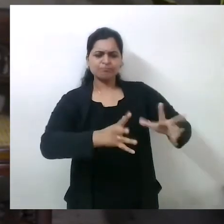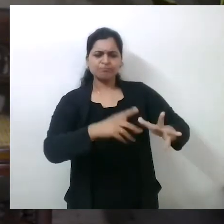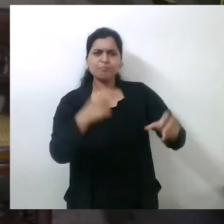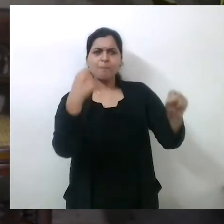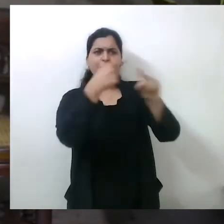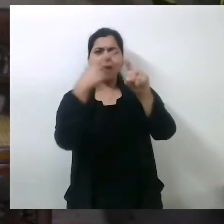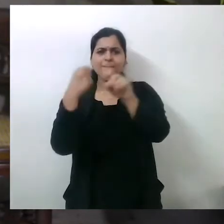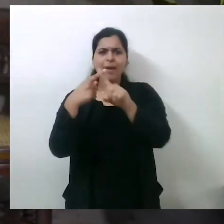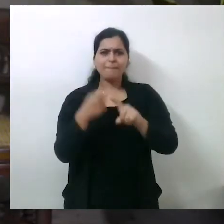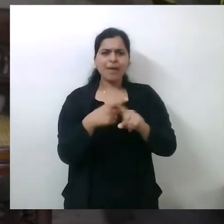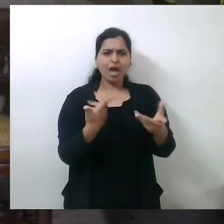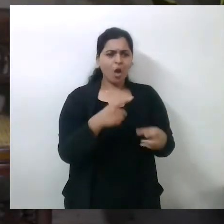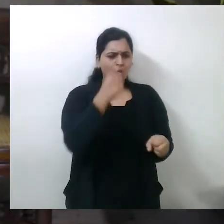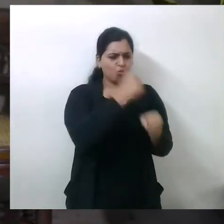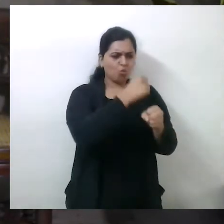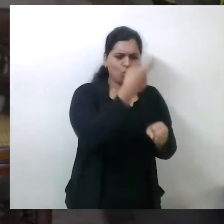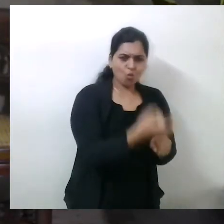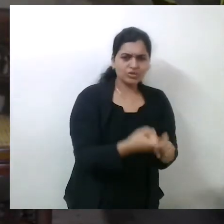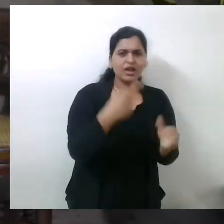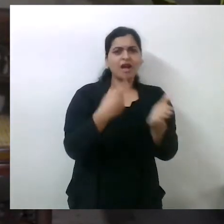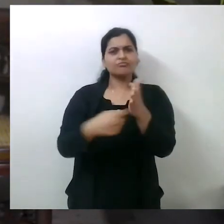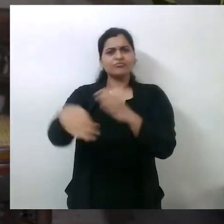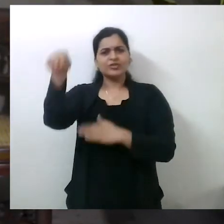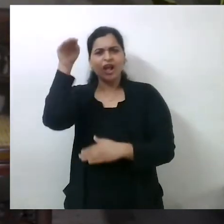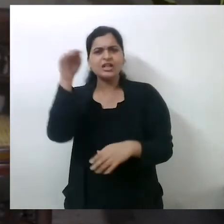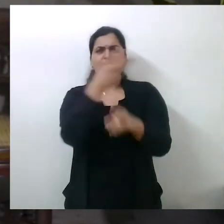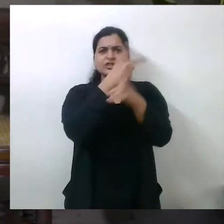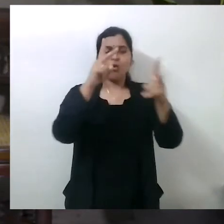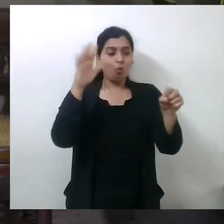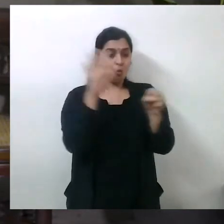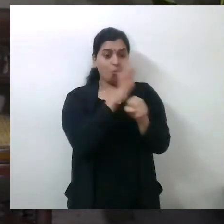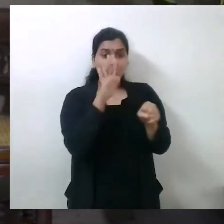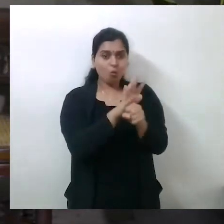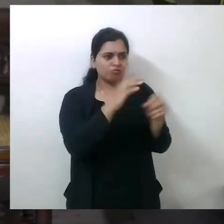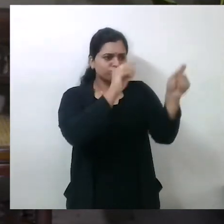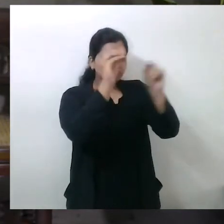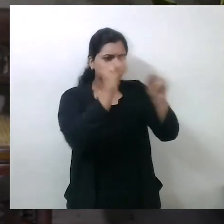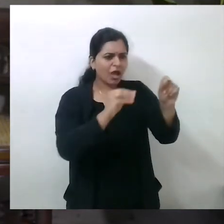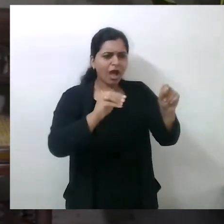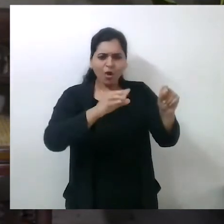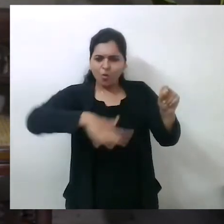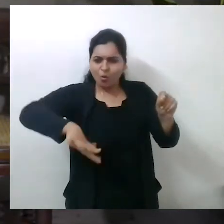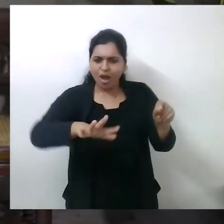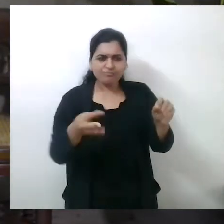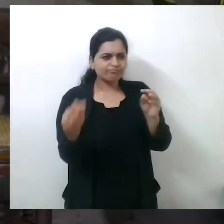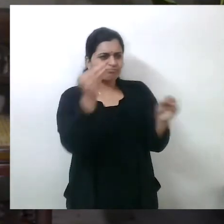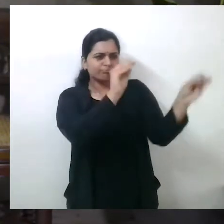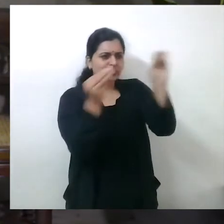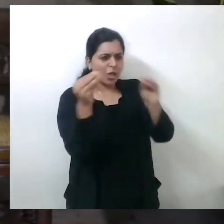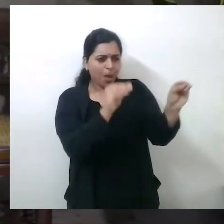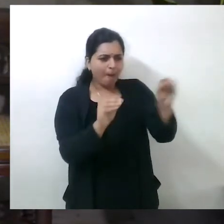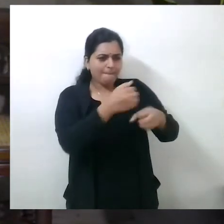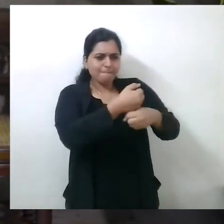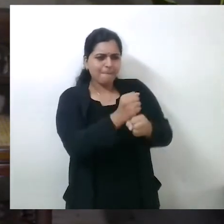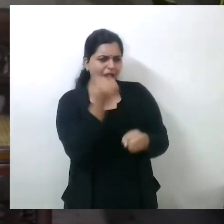purpose. So across Gujarat, Rajasthan, you will find different kinds of woodwork, different kinds of material. They vary just slightly based on what's